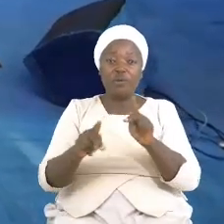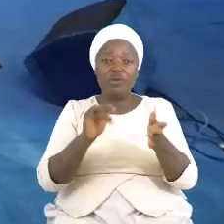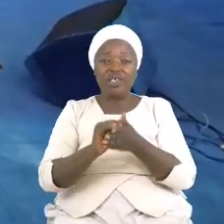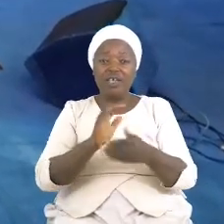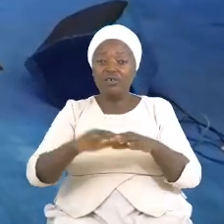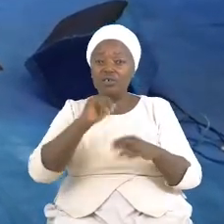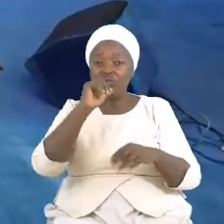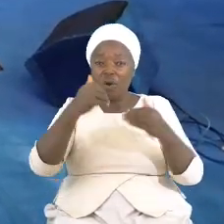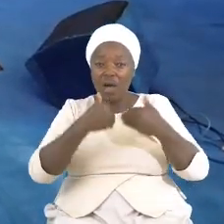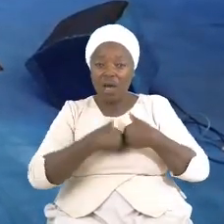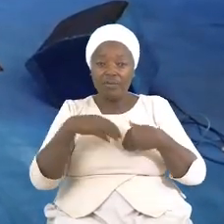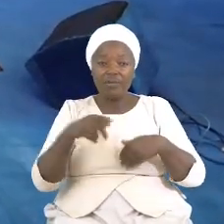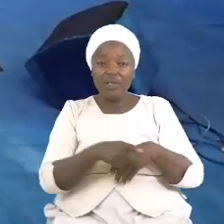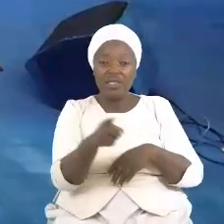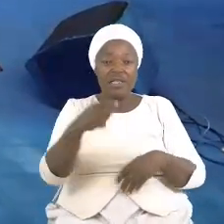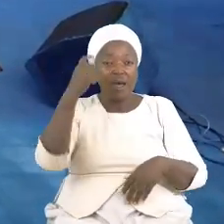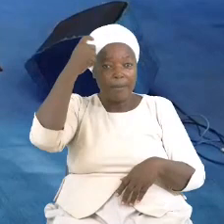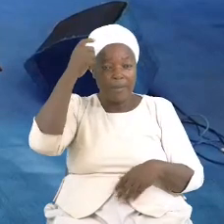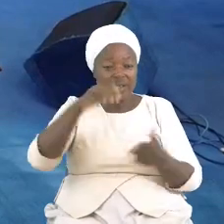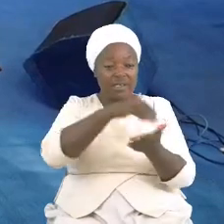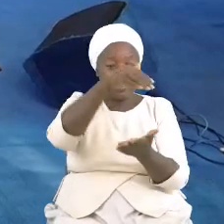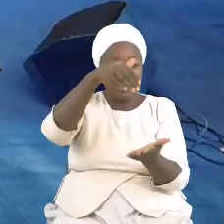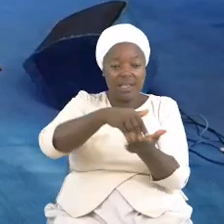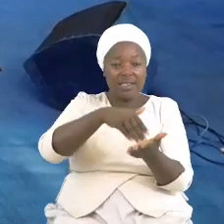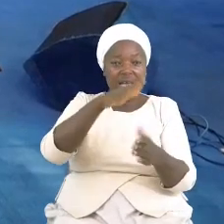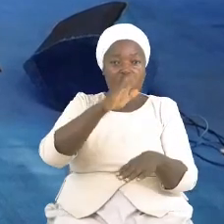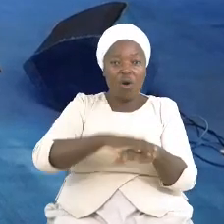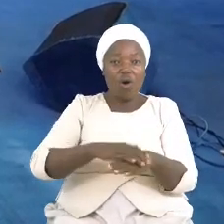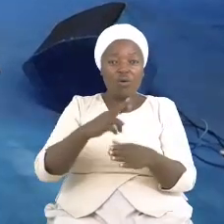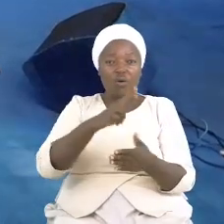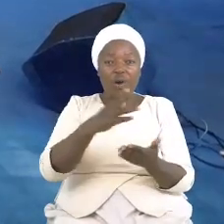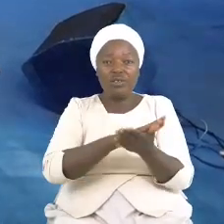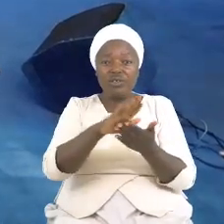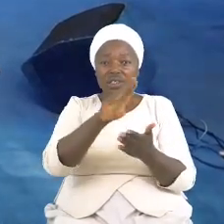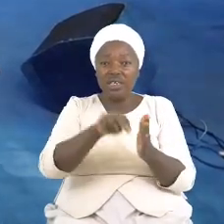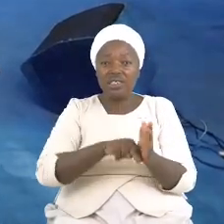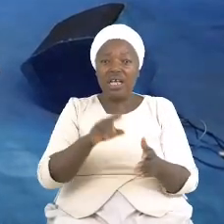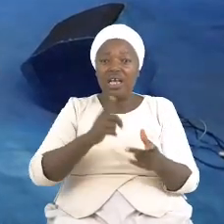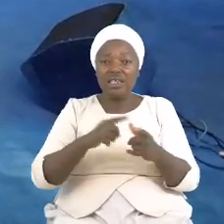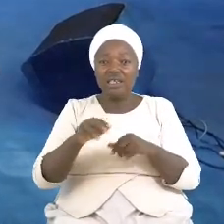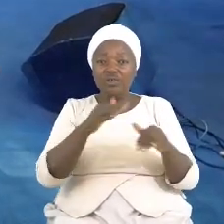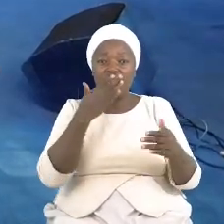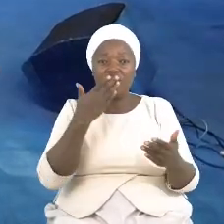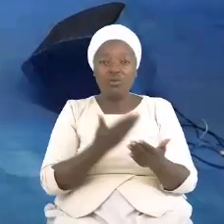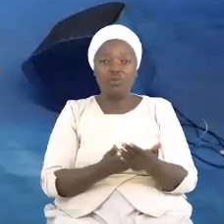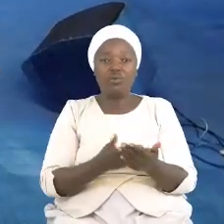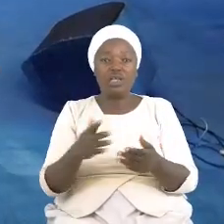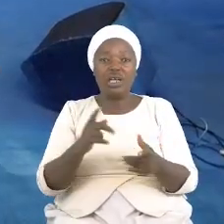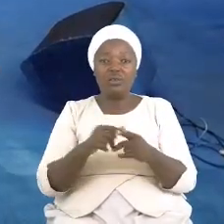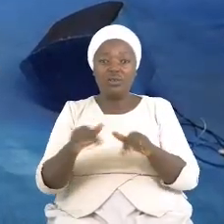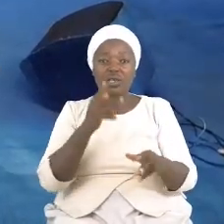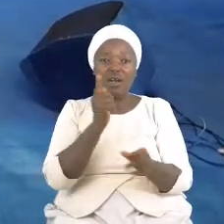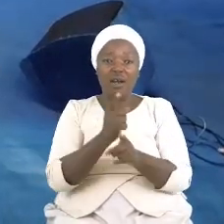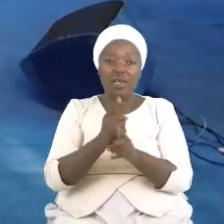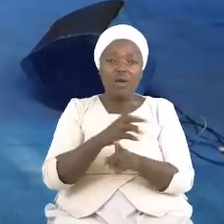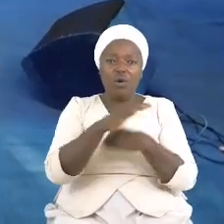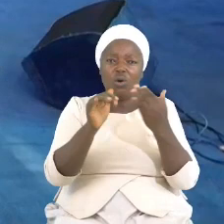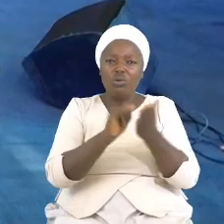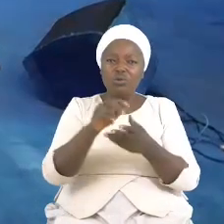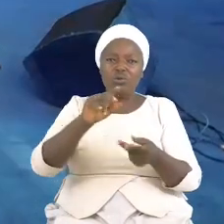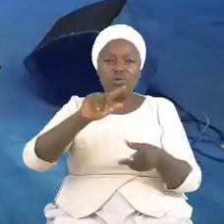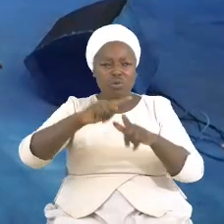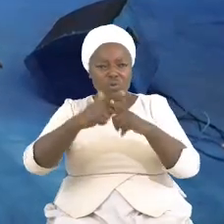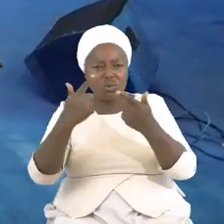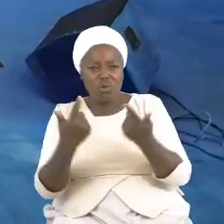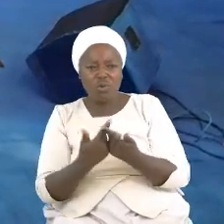their mind centered on righteousness and doing right, all that membership and likeness were members